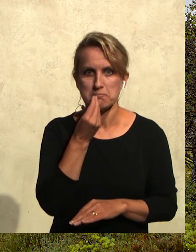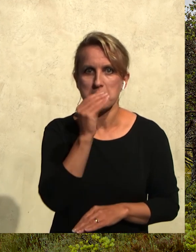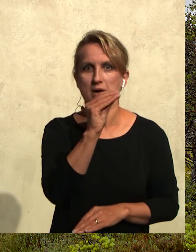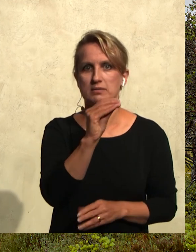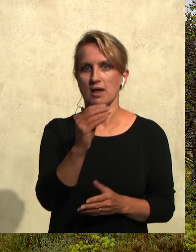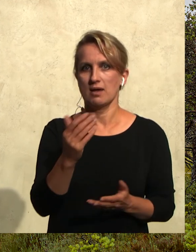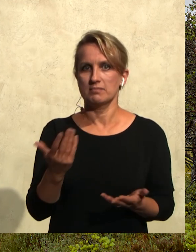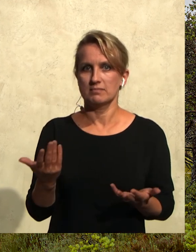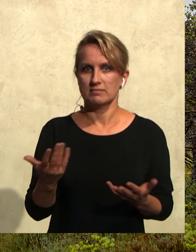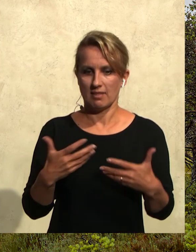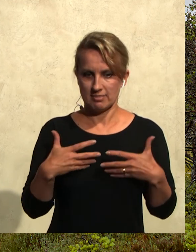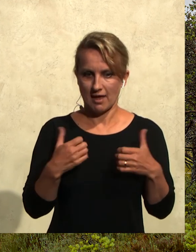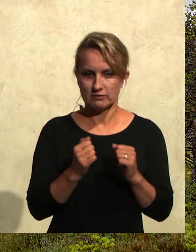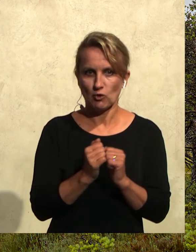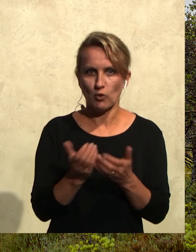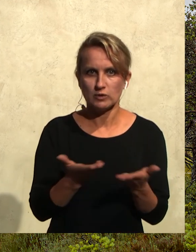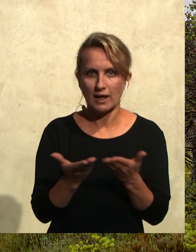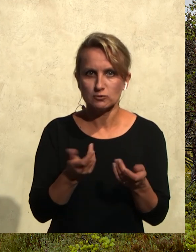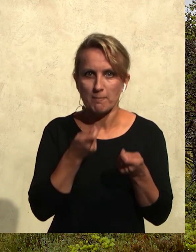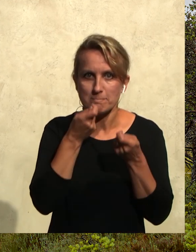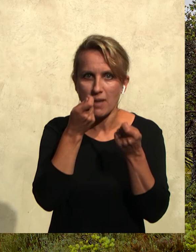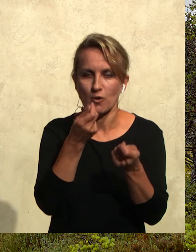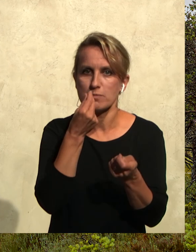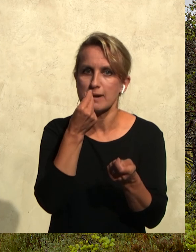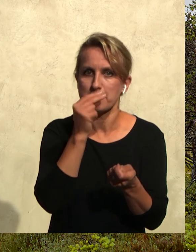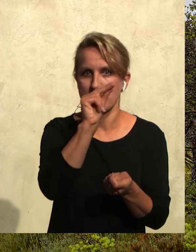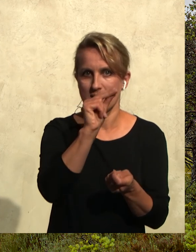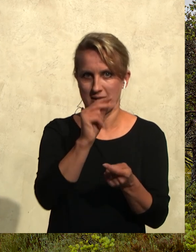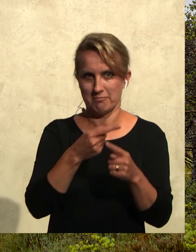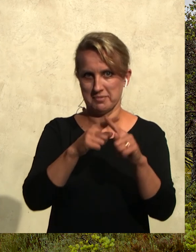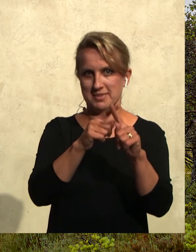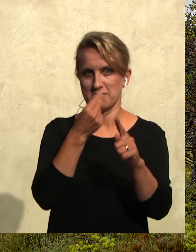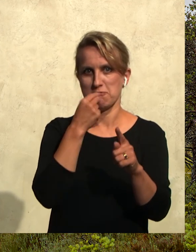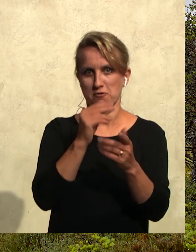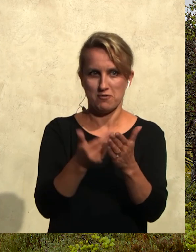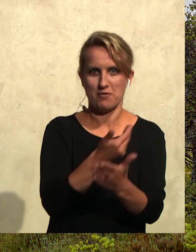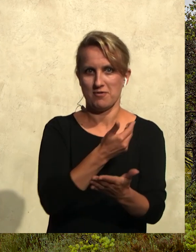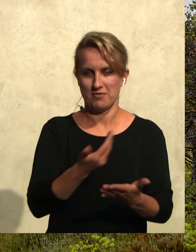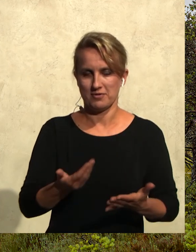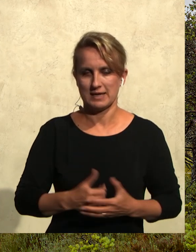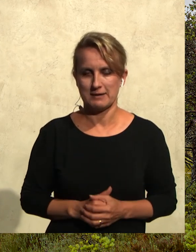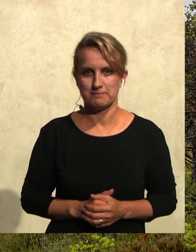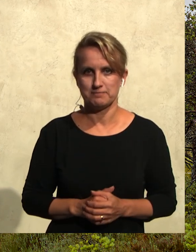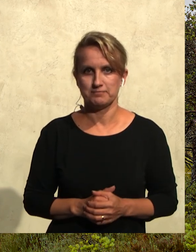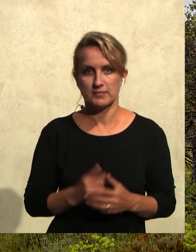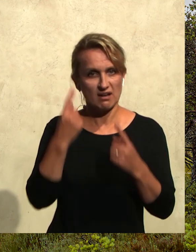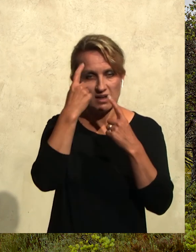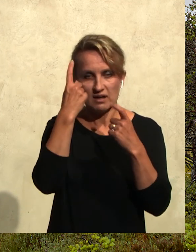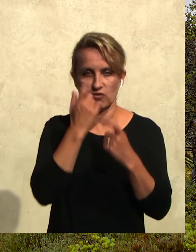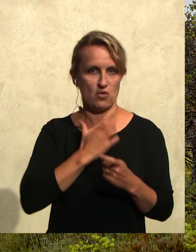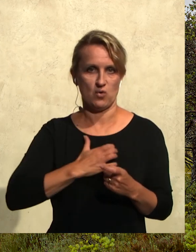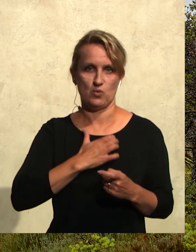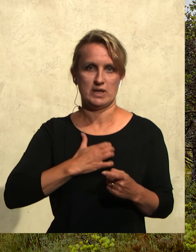health literacy, but also monitoring what we are doing and tracking progress towards the mental health system goals that you've set for